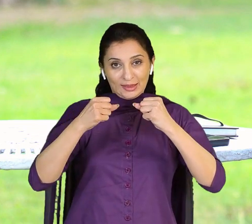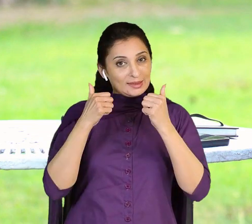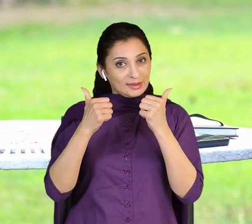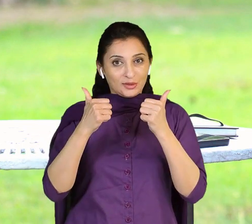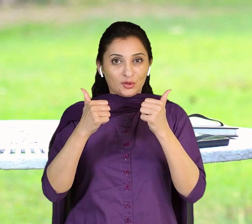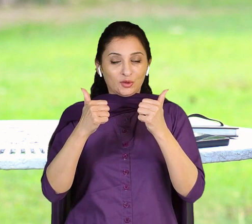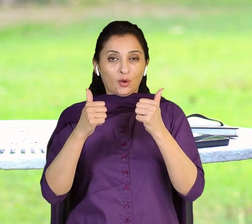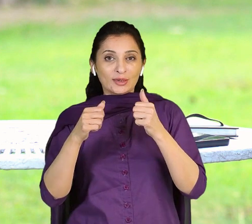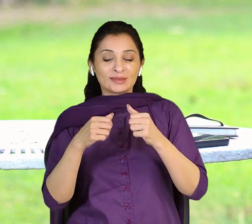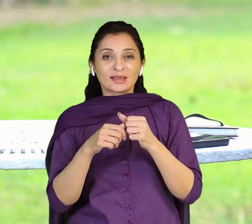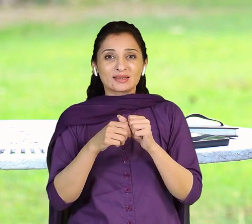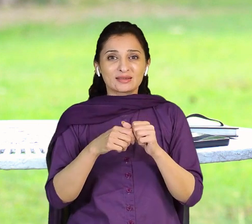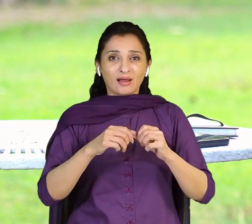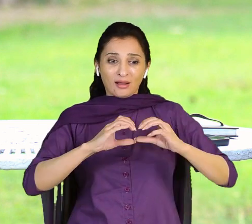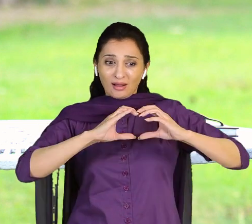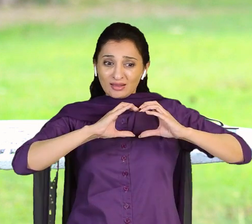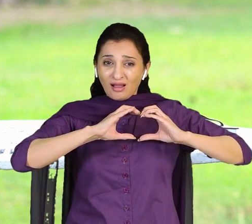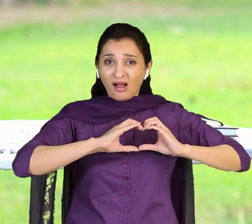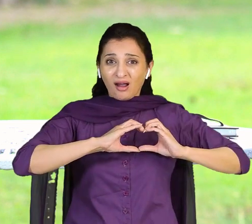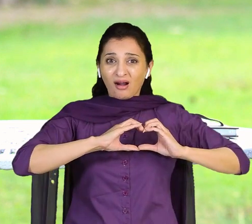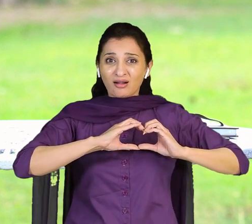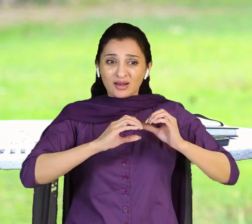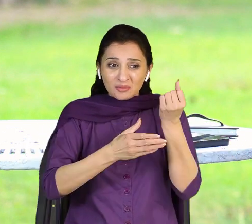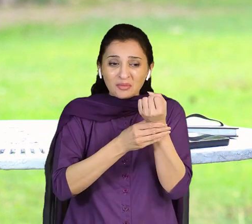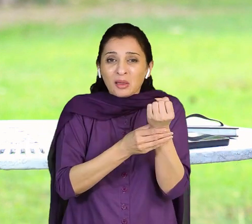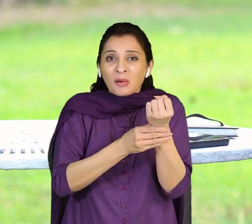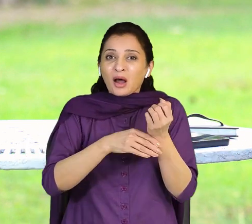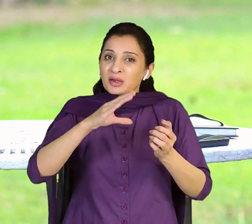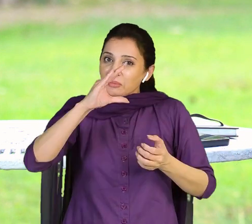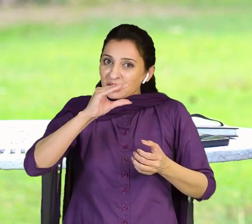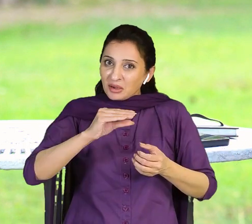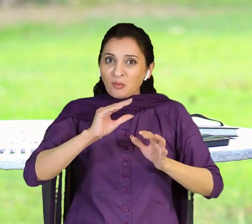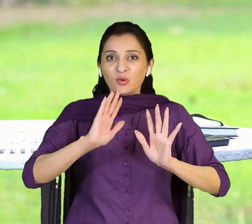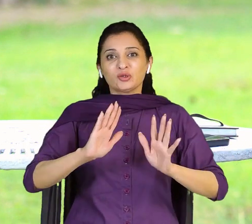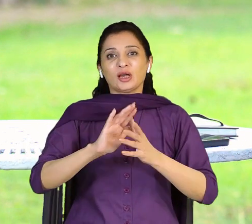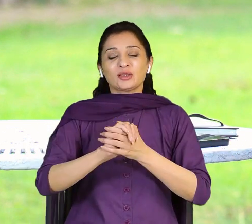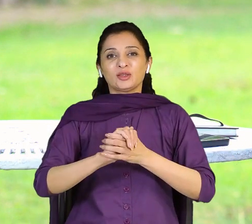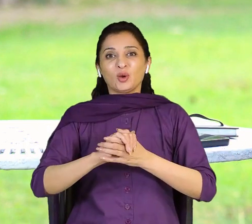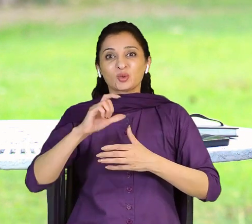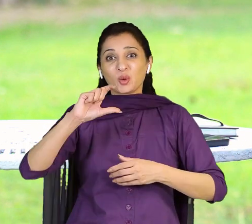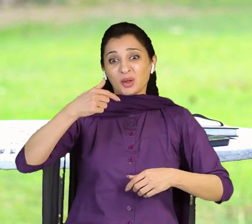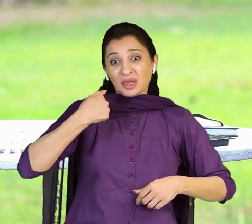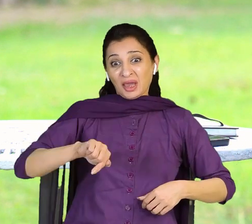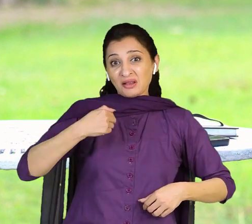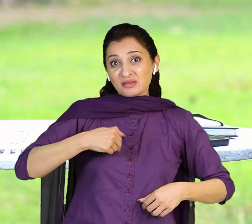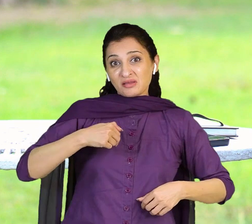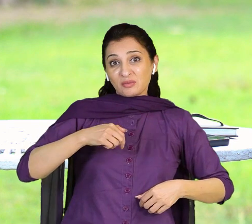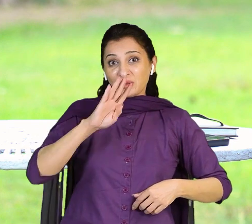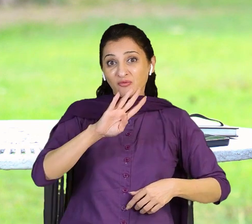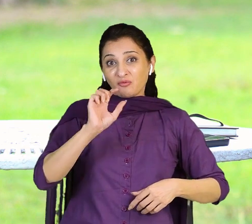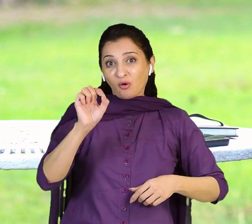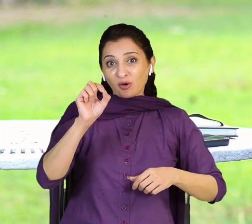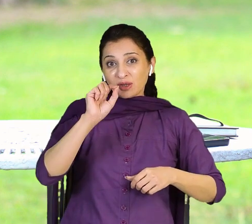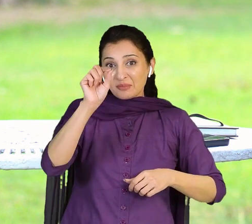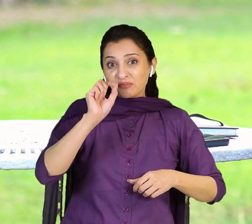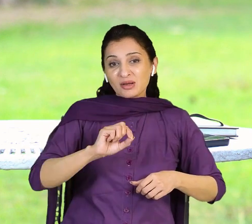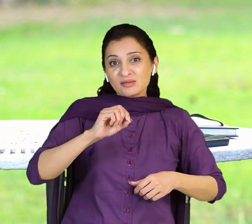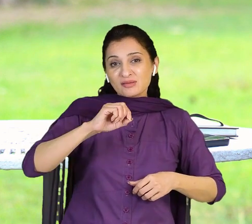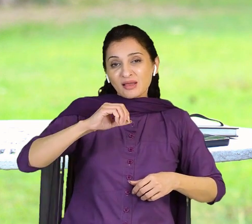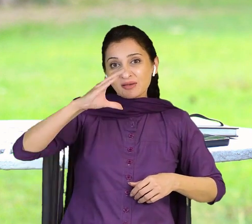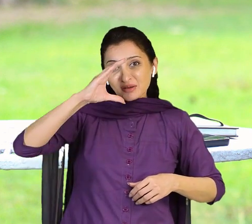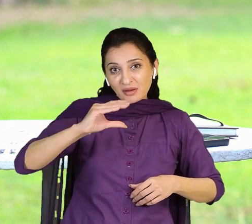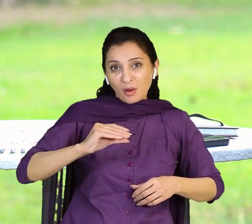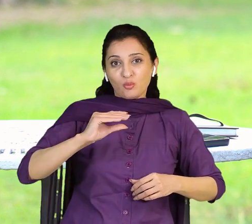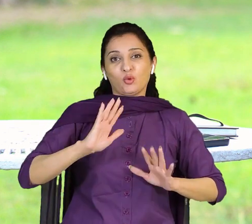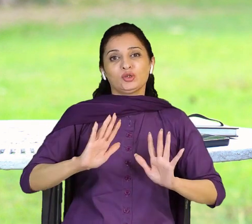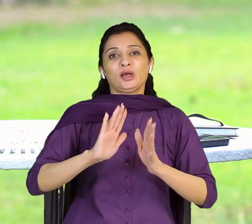only help in health, it reduces your chance of having coronary heart disease by 60%, it reduces your chance of gathering cancer